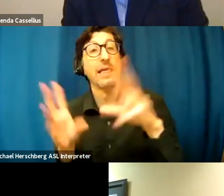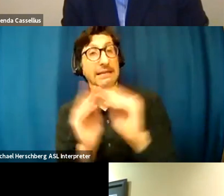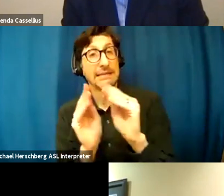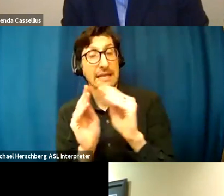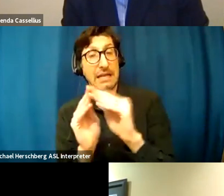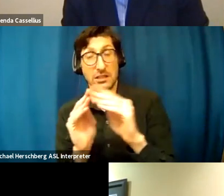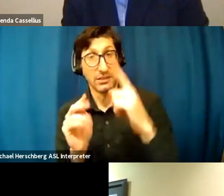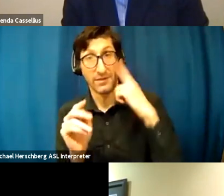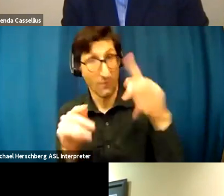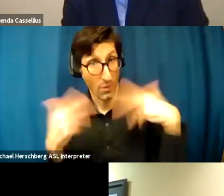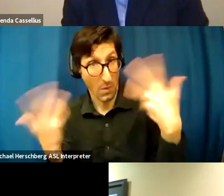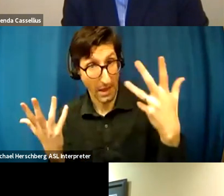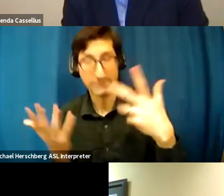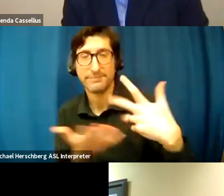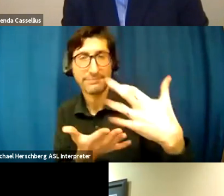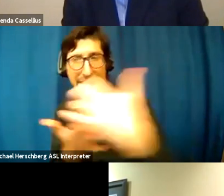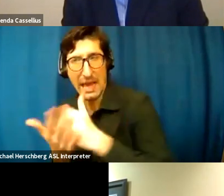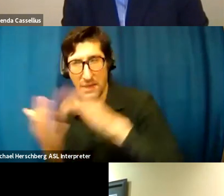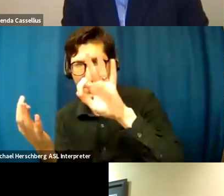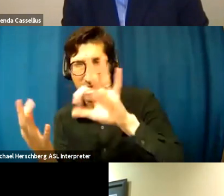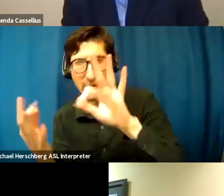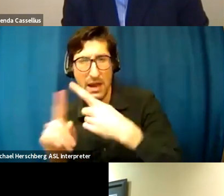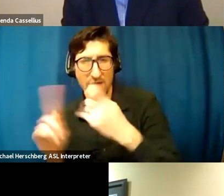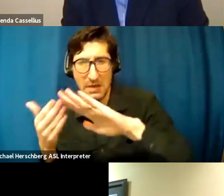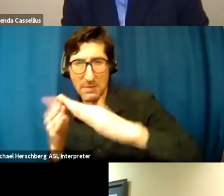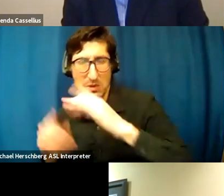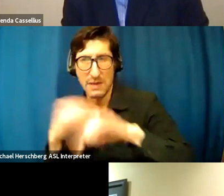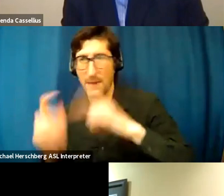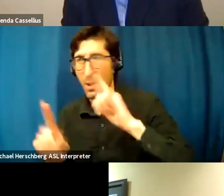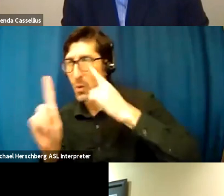are to gather feedback from the community on the goals and